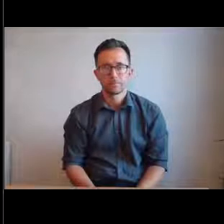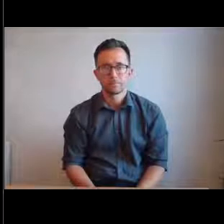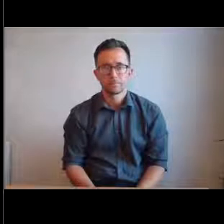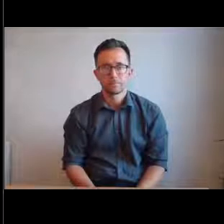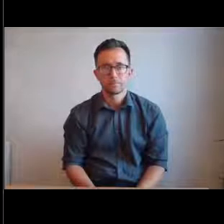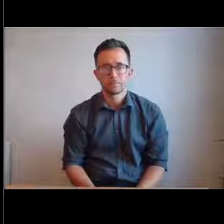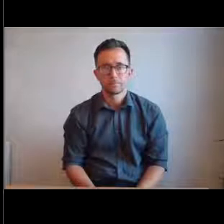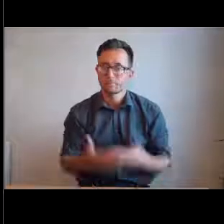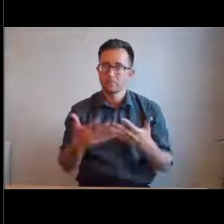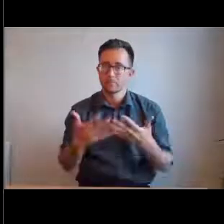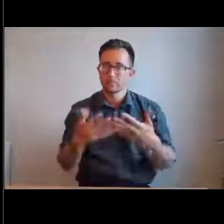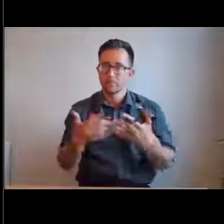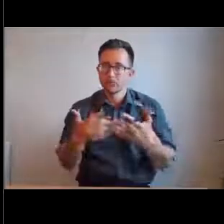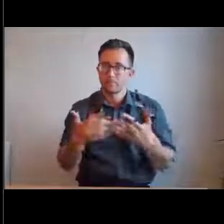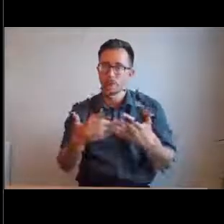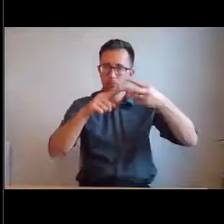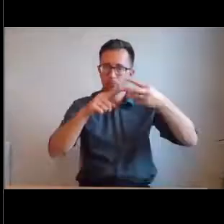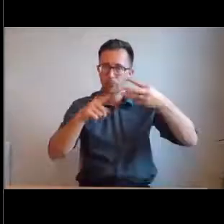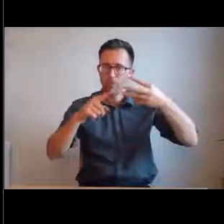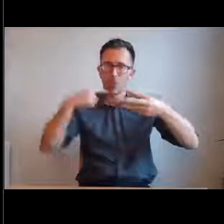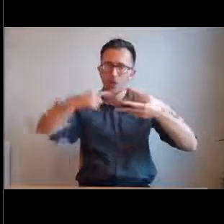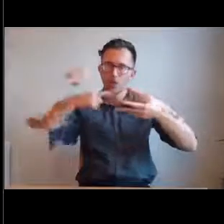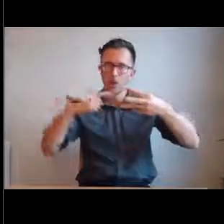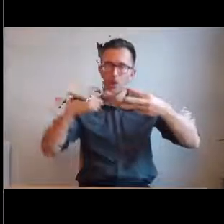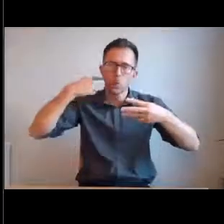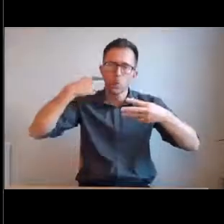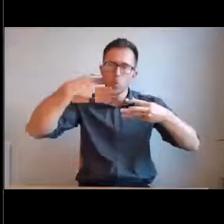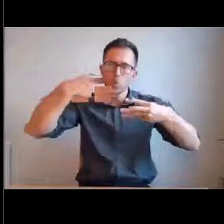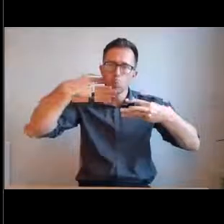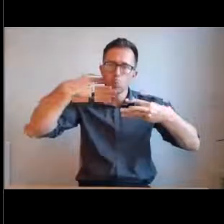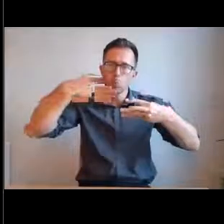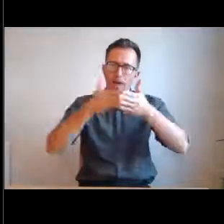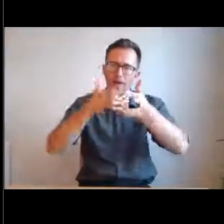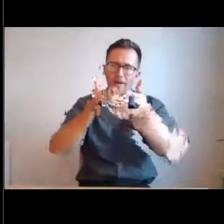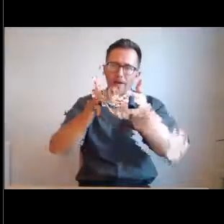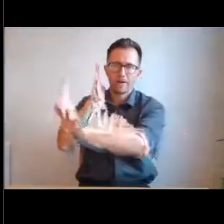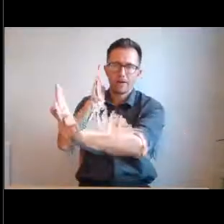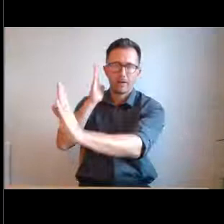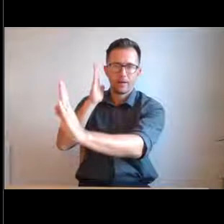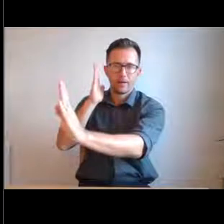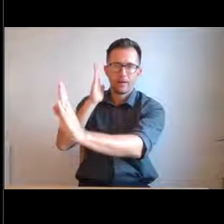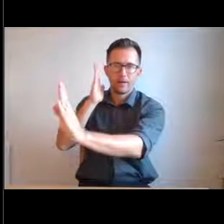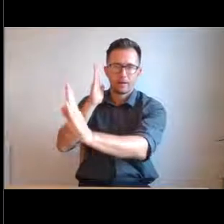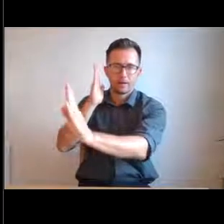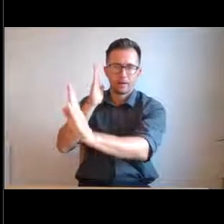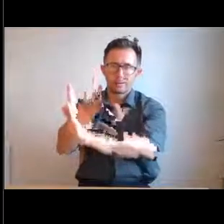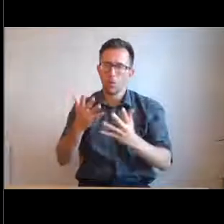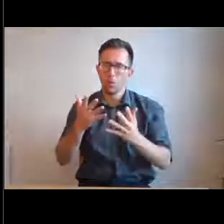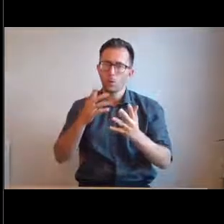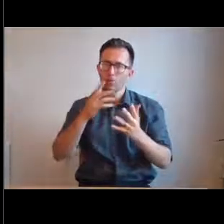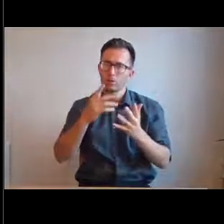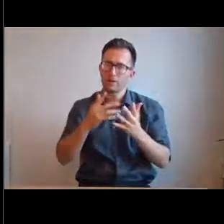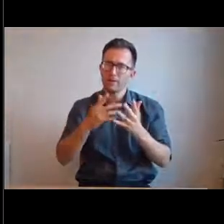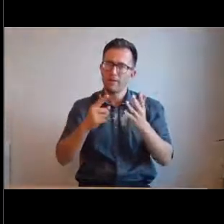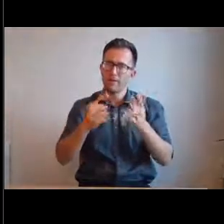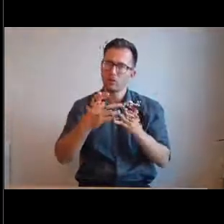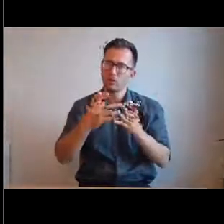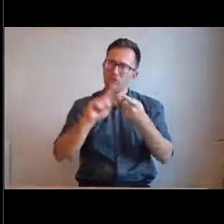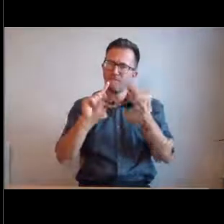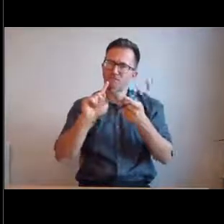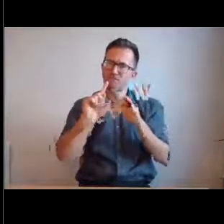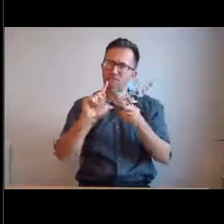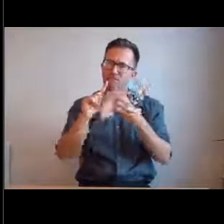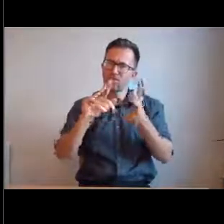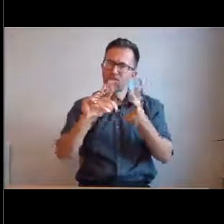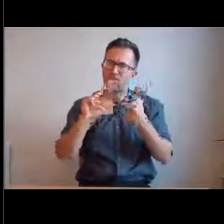Firstly, noise barriers. The first refinement we'd like to highlight is the introduction of some noise barriers, firstly near Thong Lane